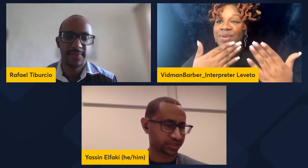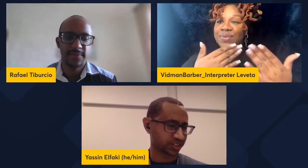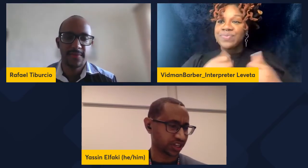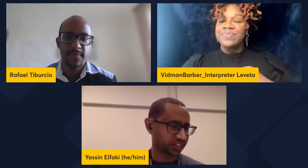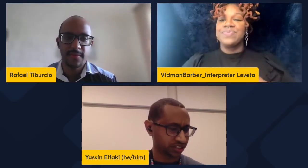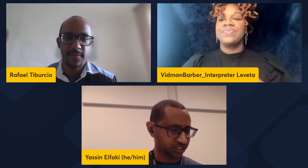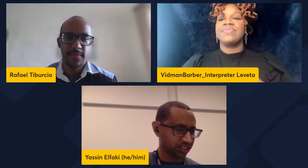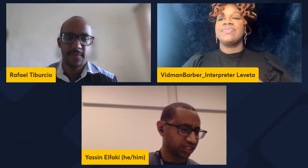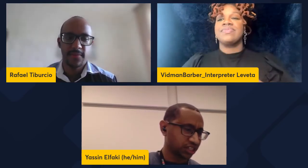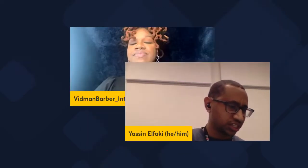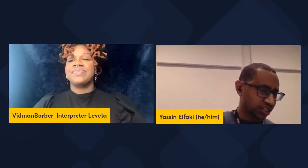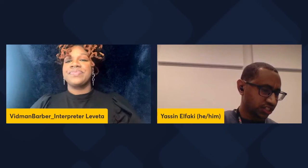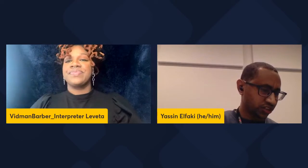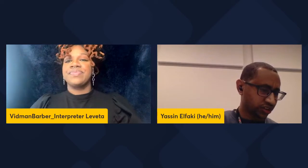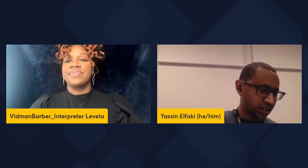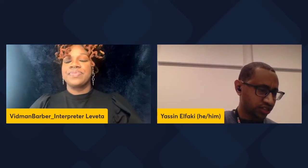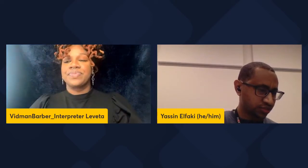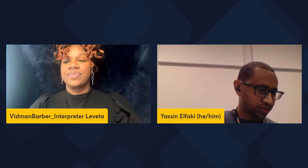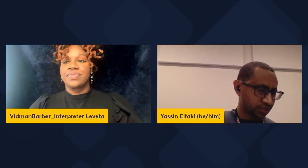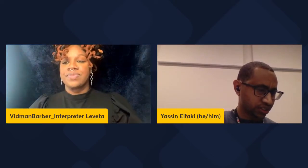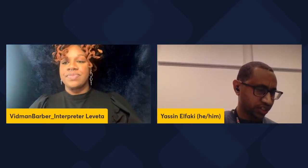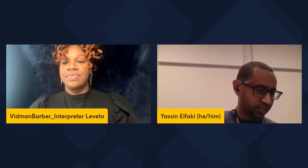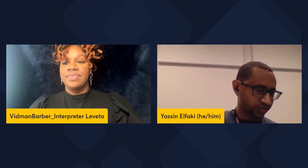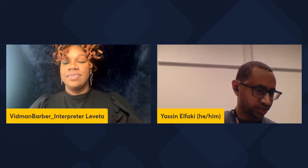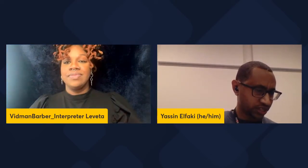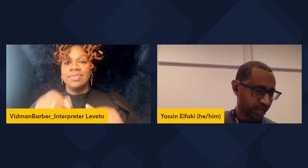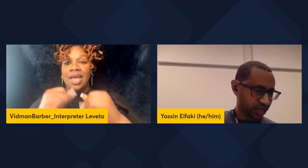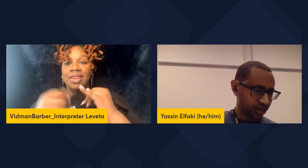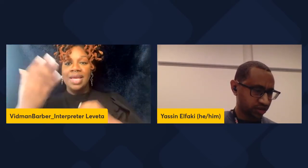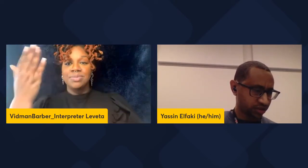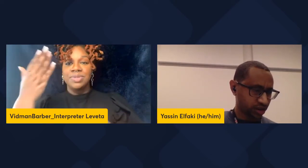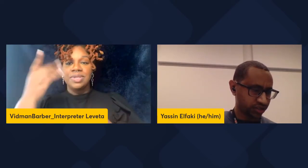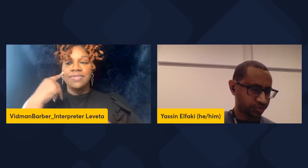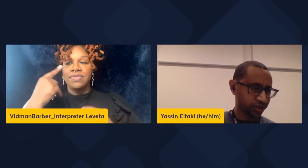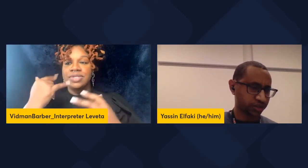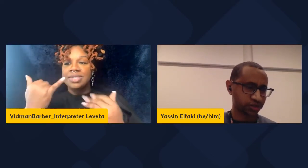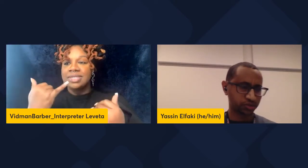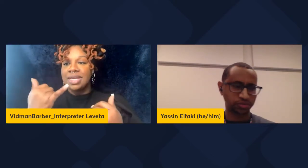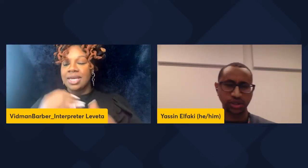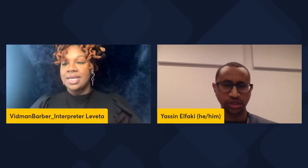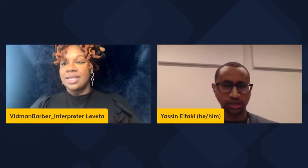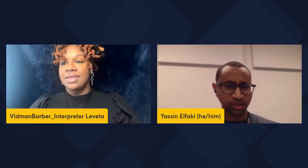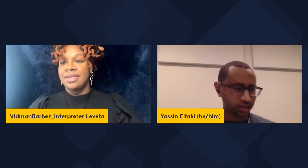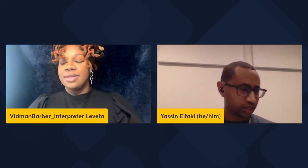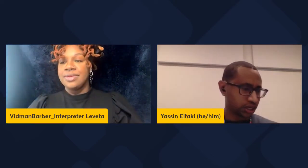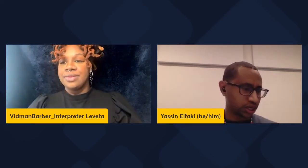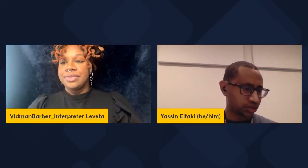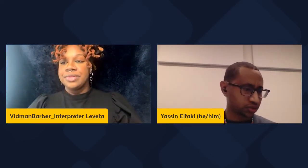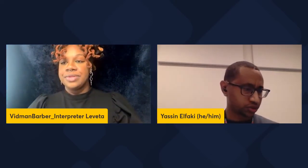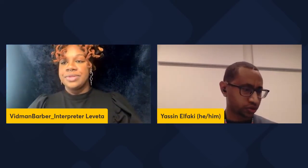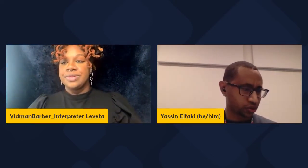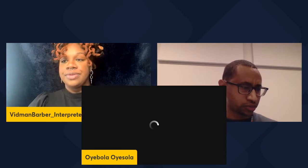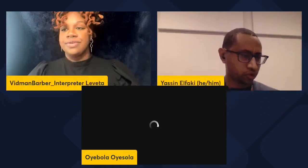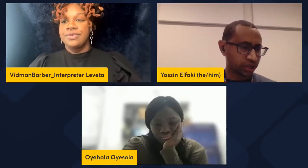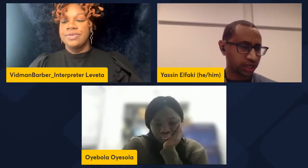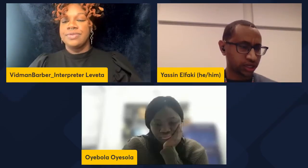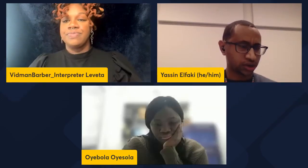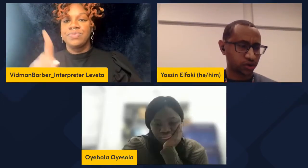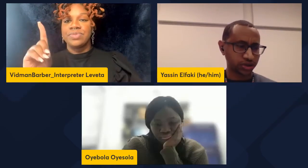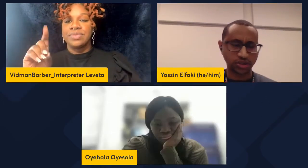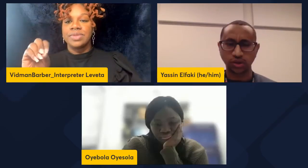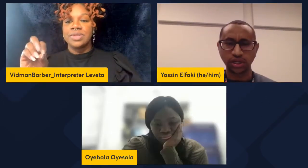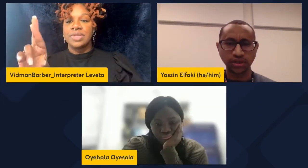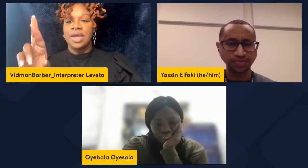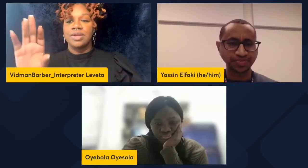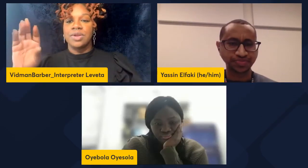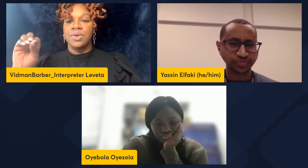much presentation so our last presentation of the day last speaker would be Dr Oybola